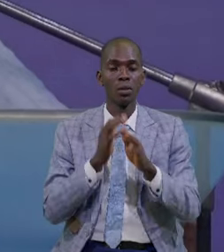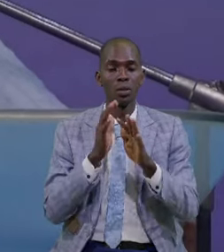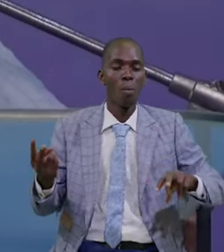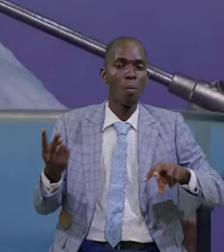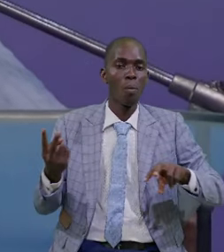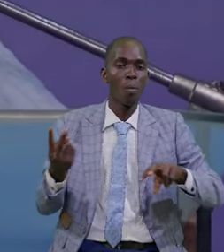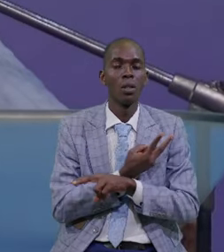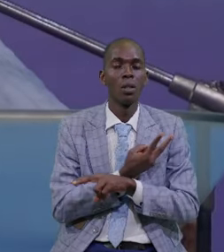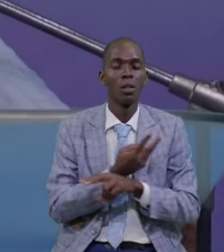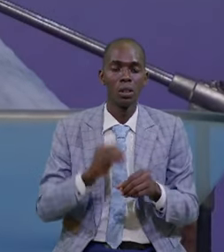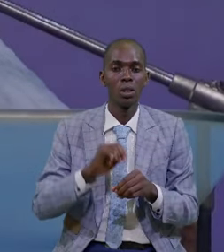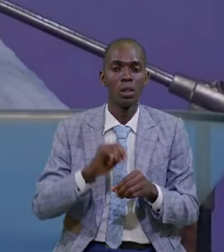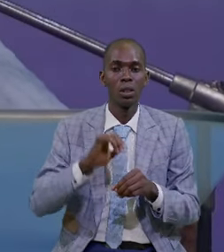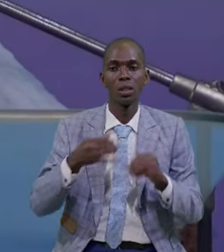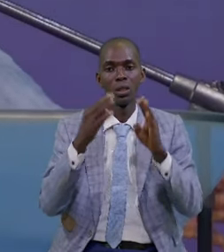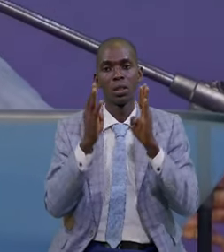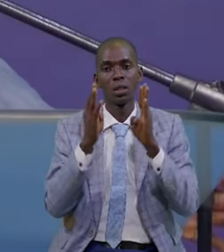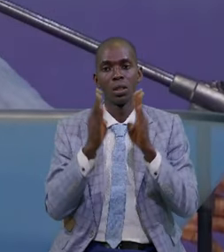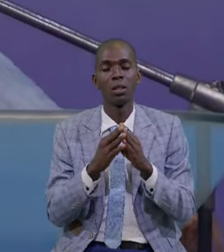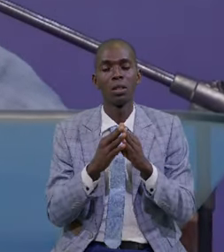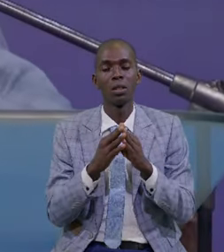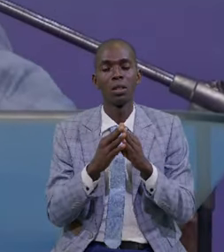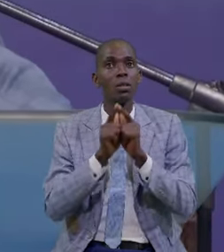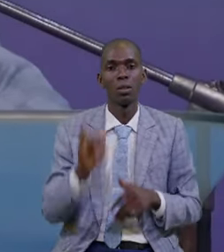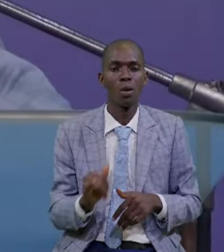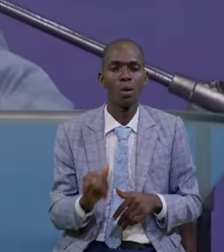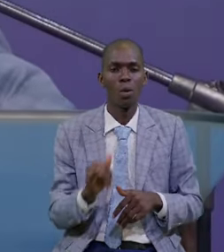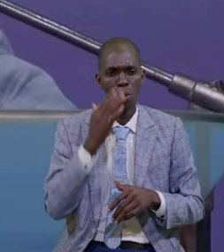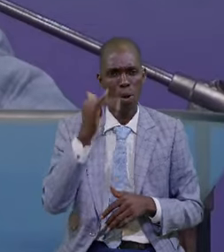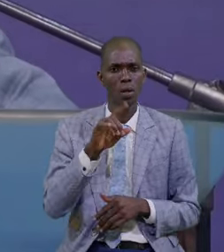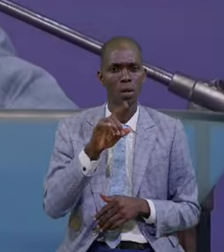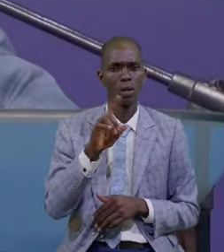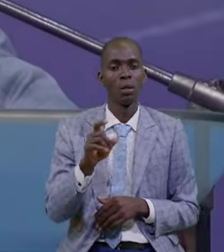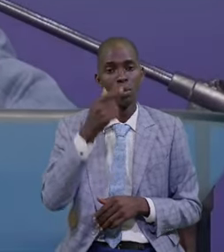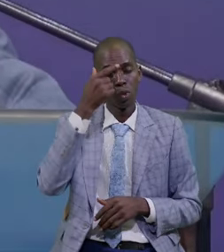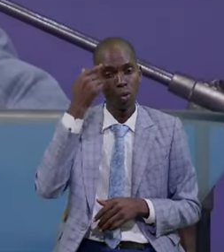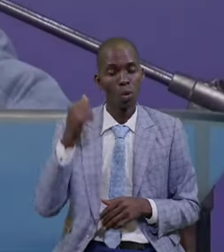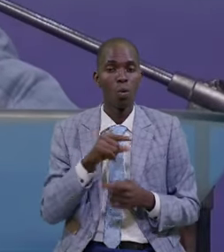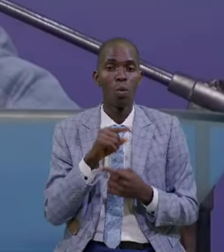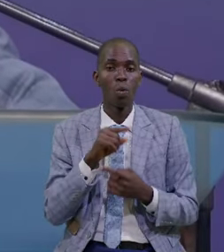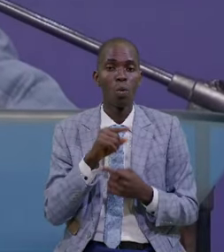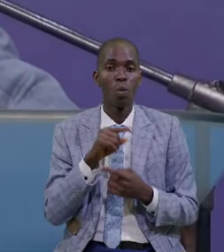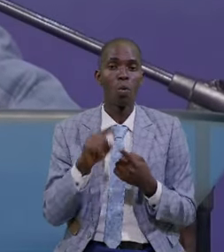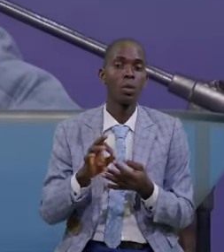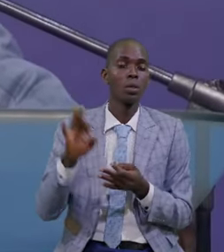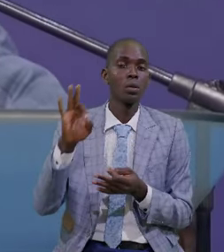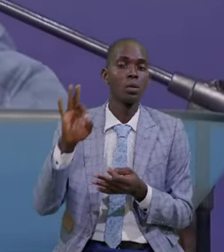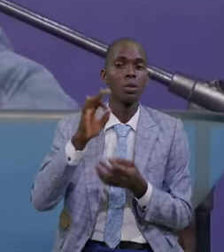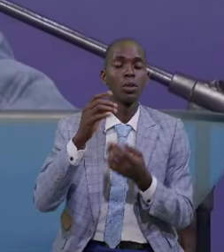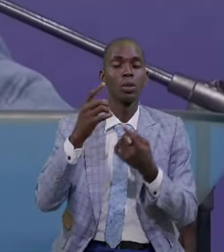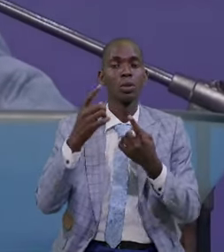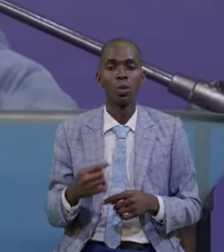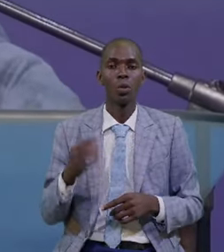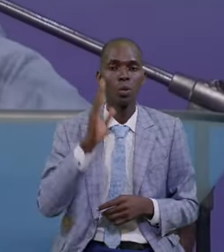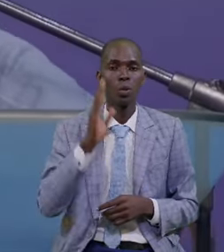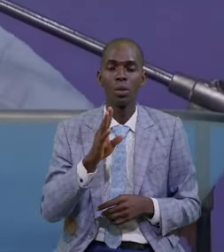in Jerusalem greatly. Why? Because when the Holy Ghost has come, there'll be a witness, and